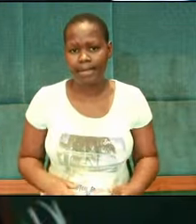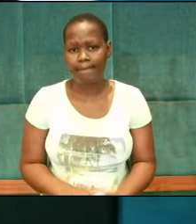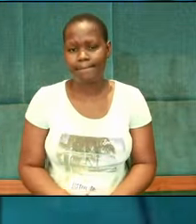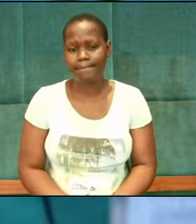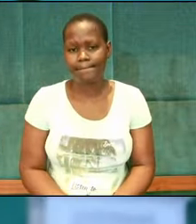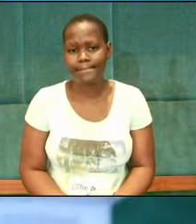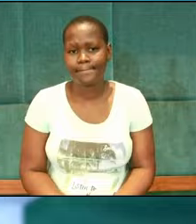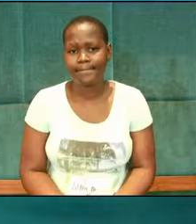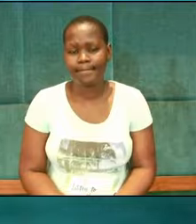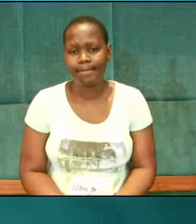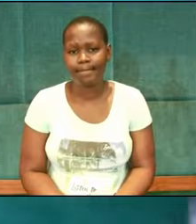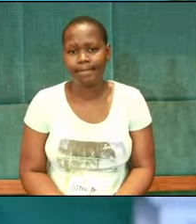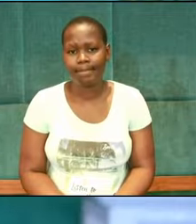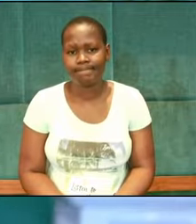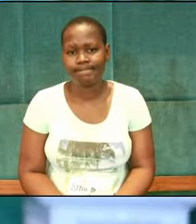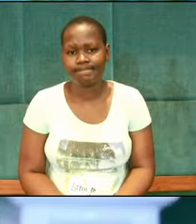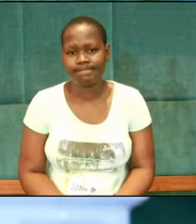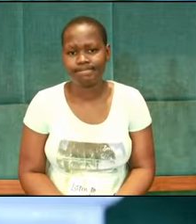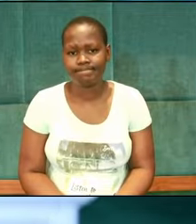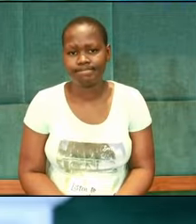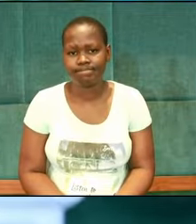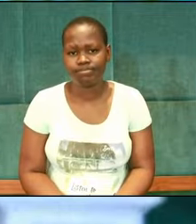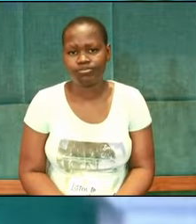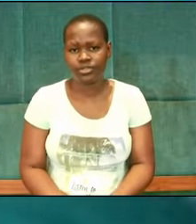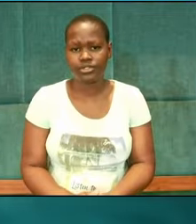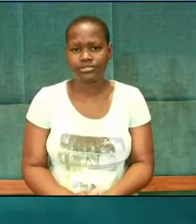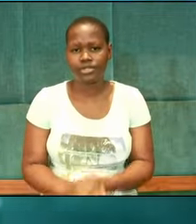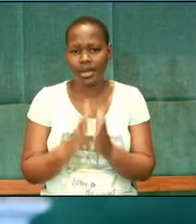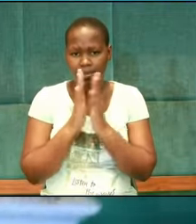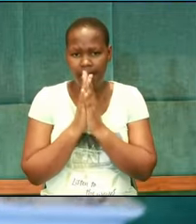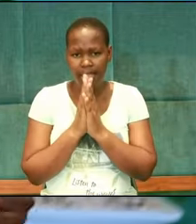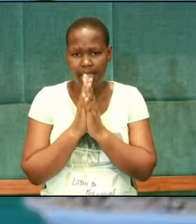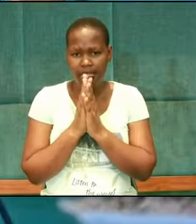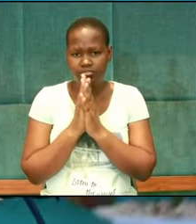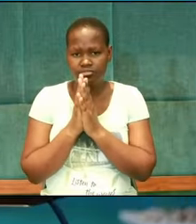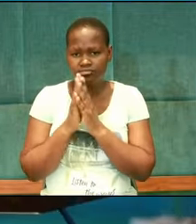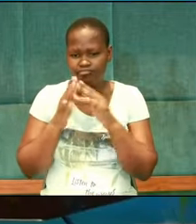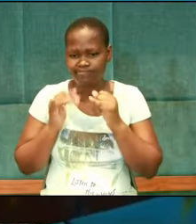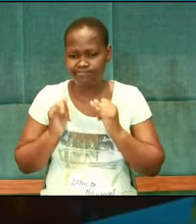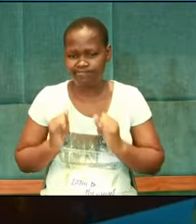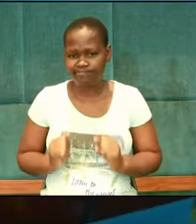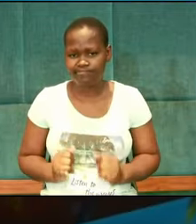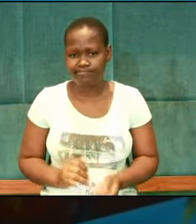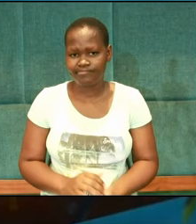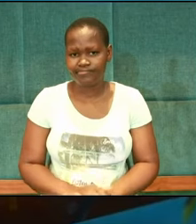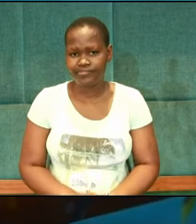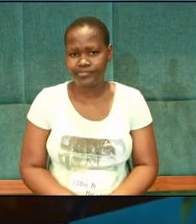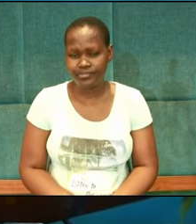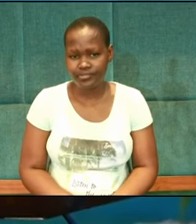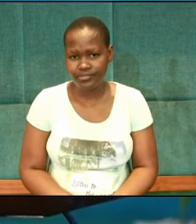Just in 30 seconds each. Simple prayer. Those joining online, simple prayer this evening.